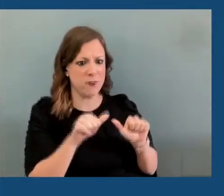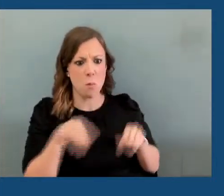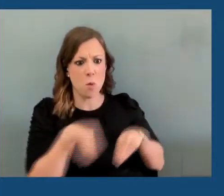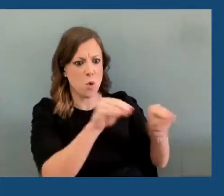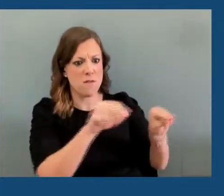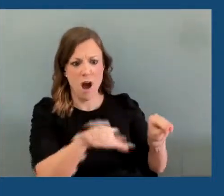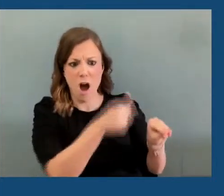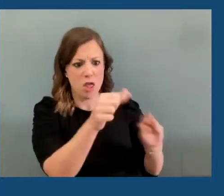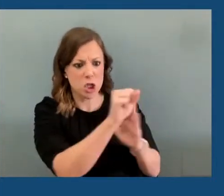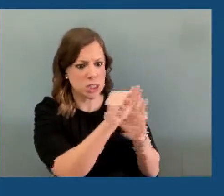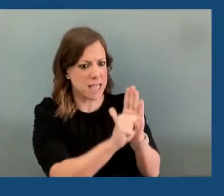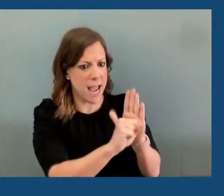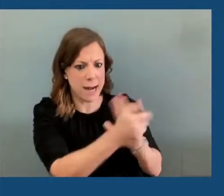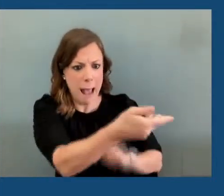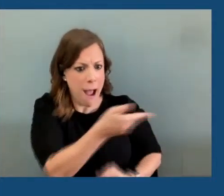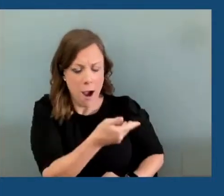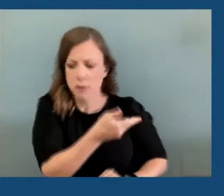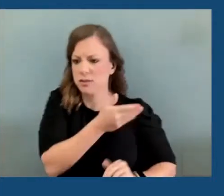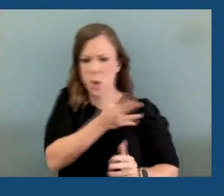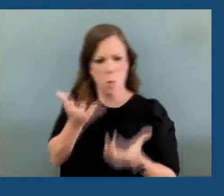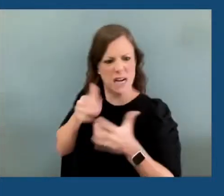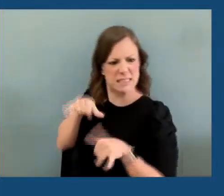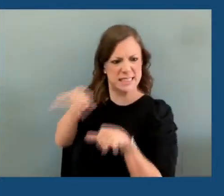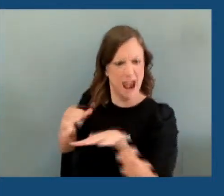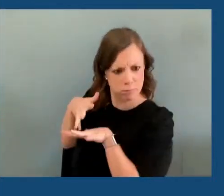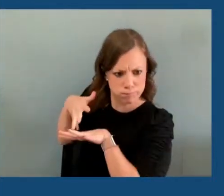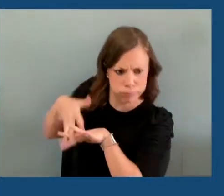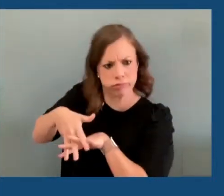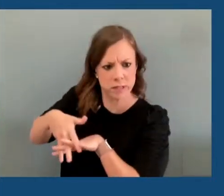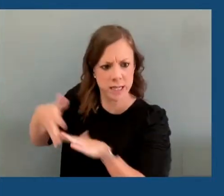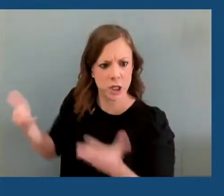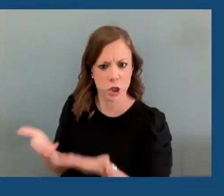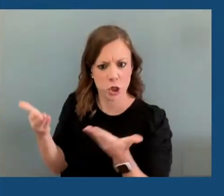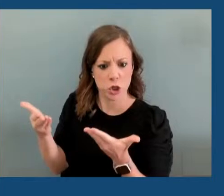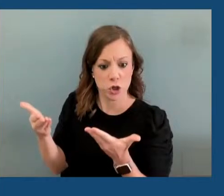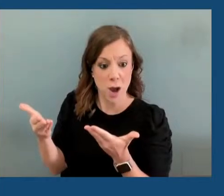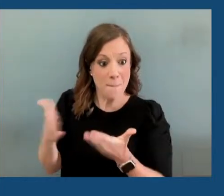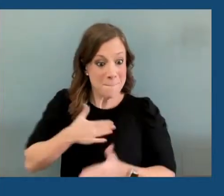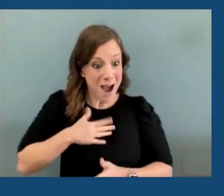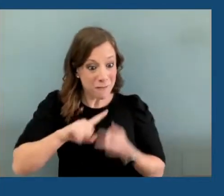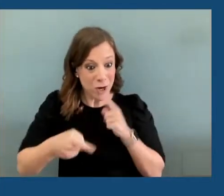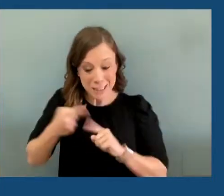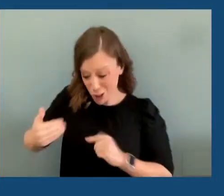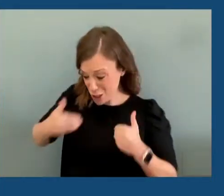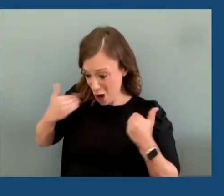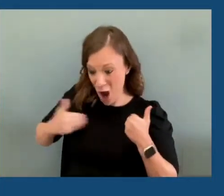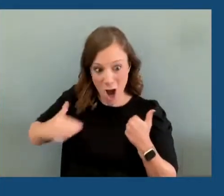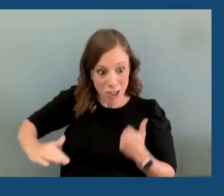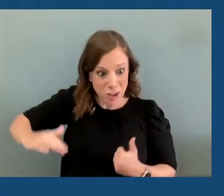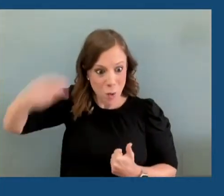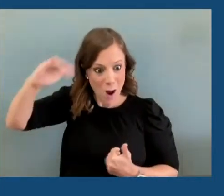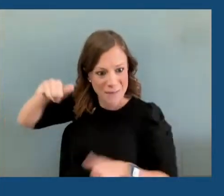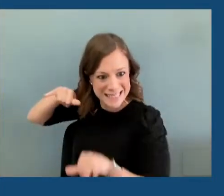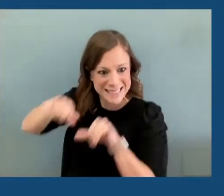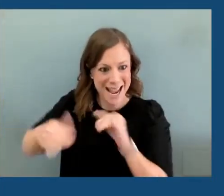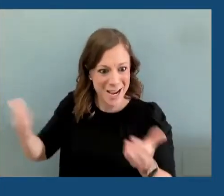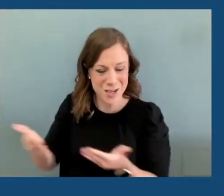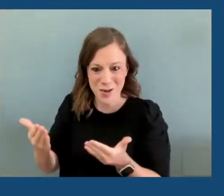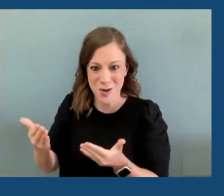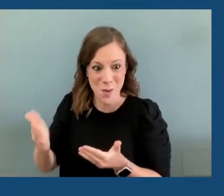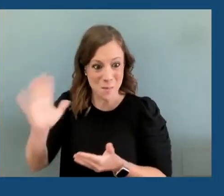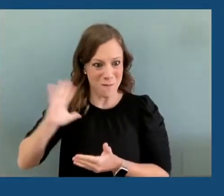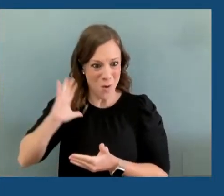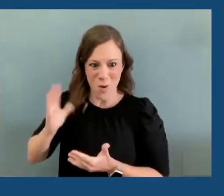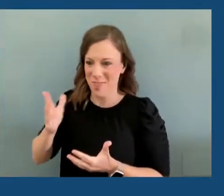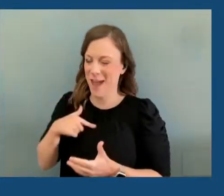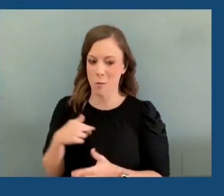They want to be here, and my friends who are very young, that never happened in the past. They now want to be part of this. So we're excited about this, as you